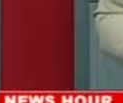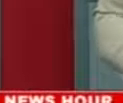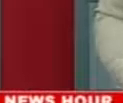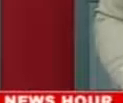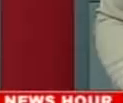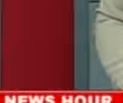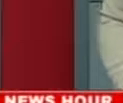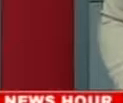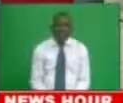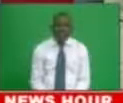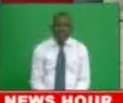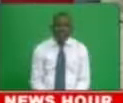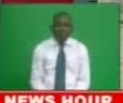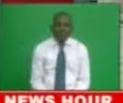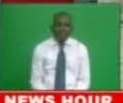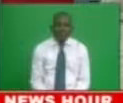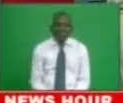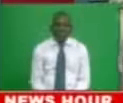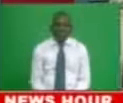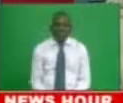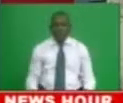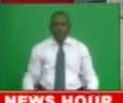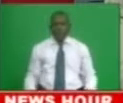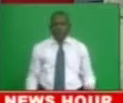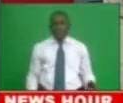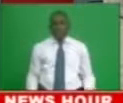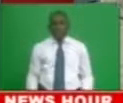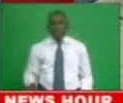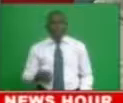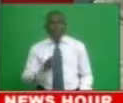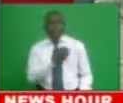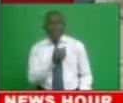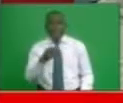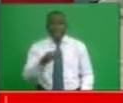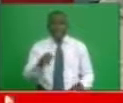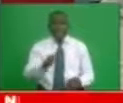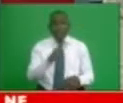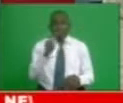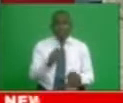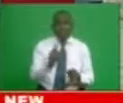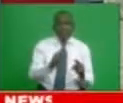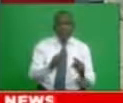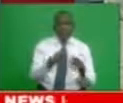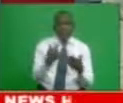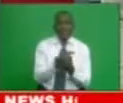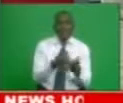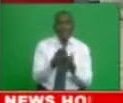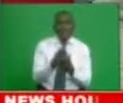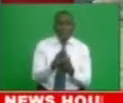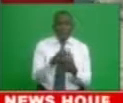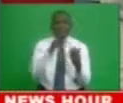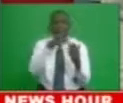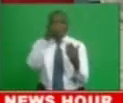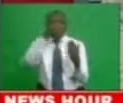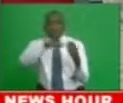The Canadian High Commission in Ghana is using an unusual medium to confront some societal ills in the country through mural painting and